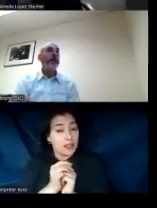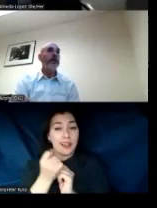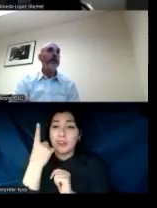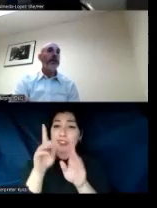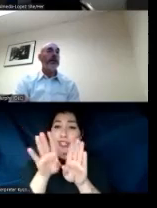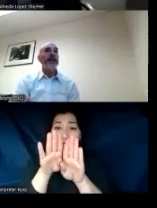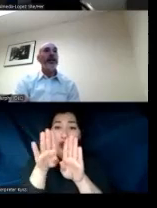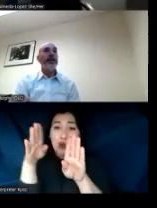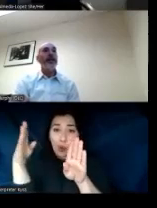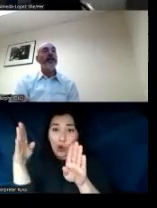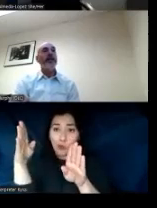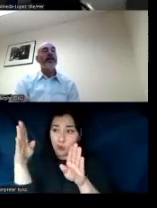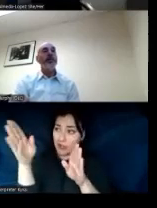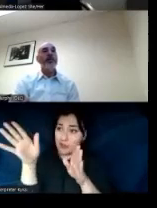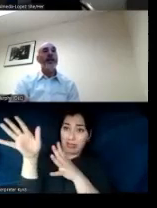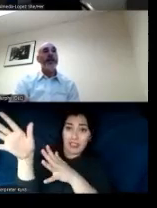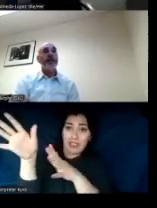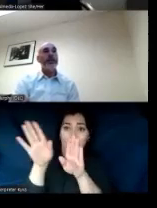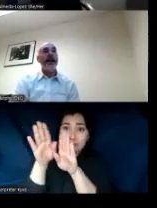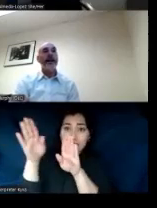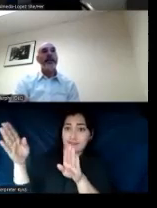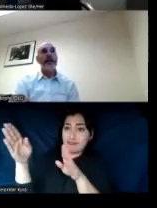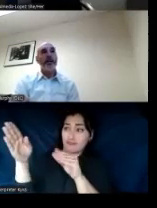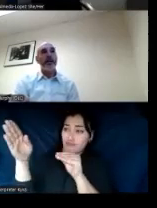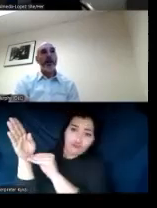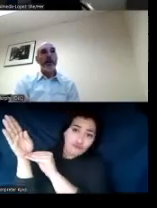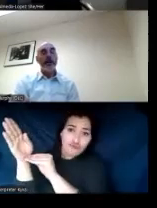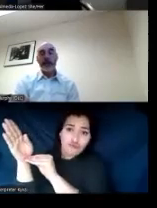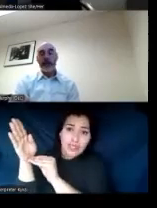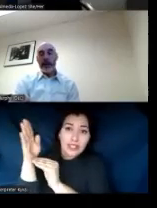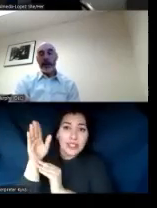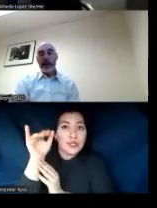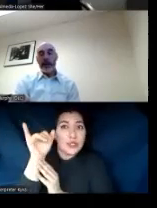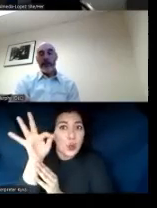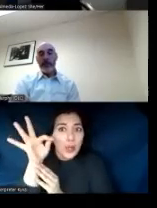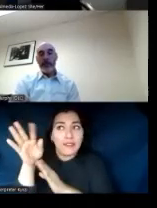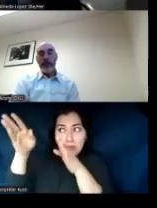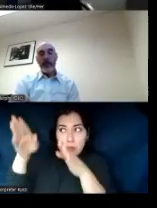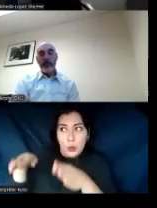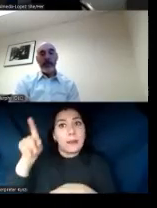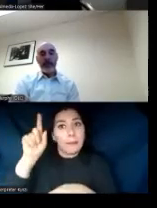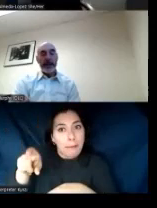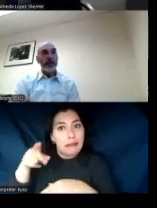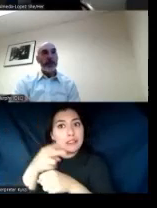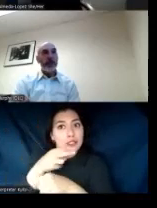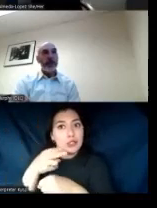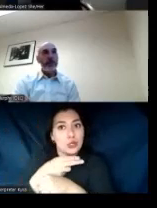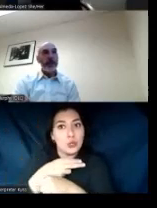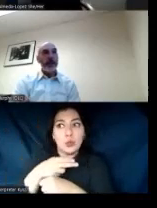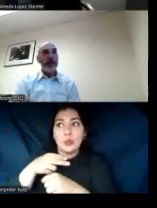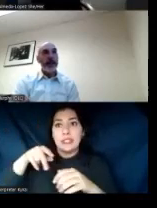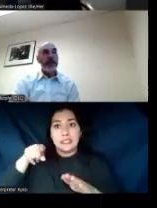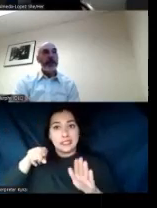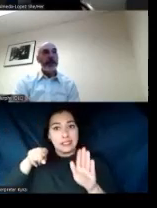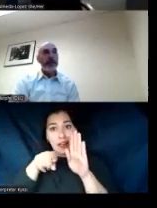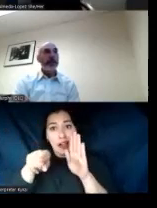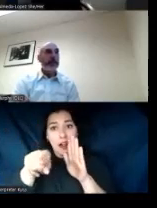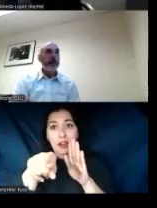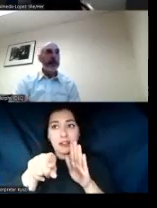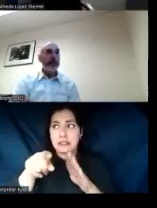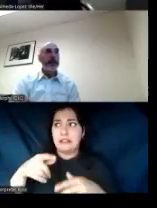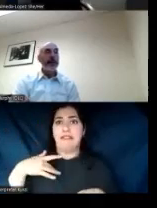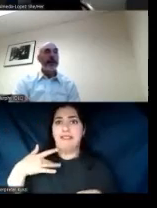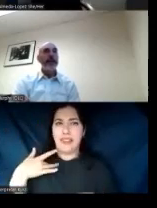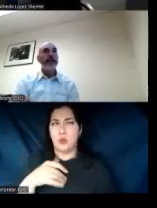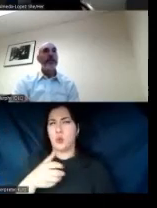open. So if there is a door that someone has to go through in in order to get to a polling place, and it feels to